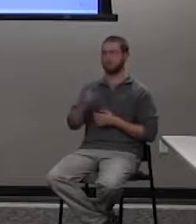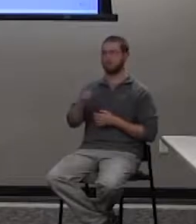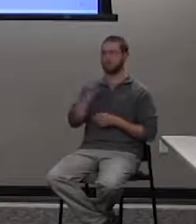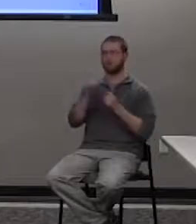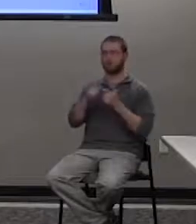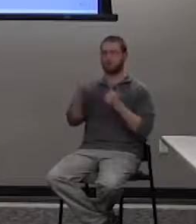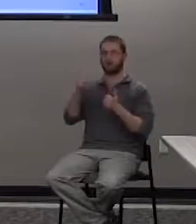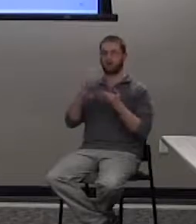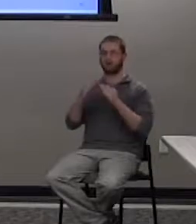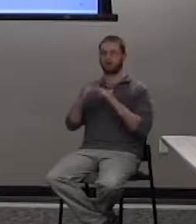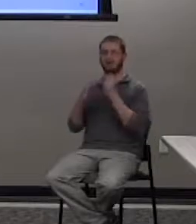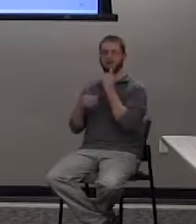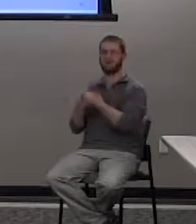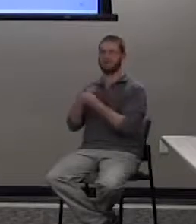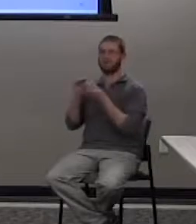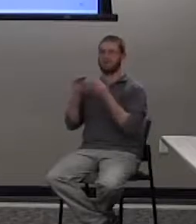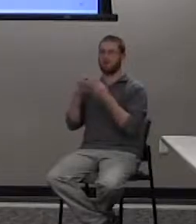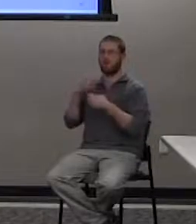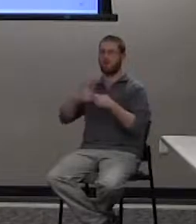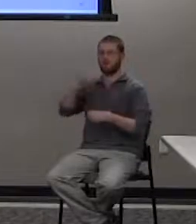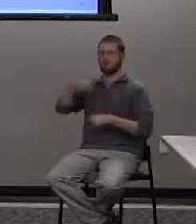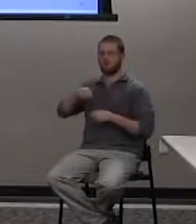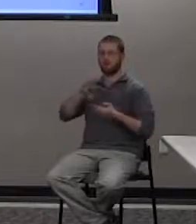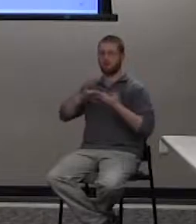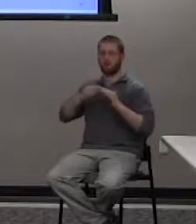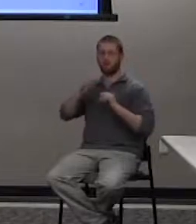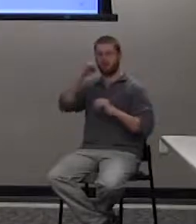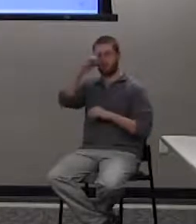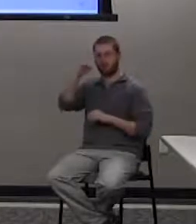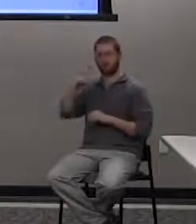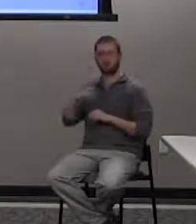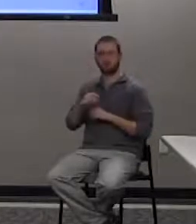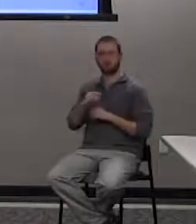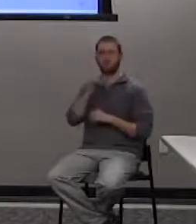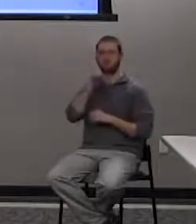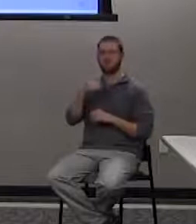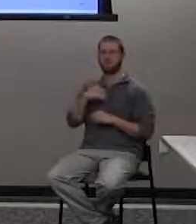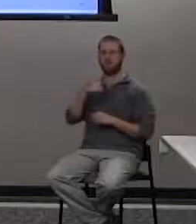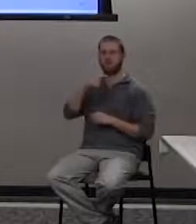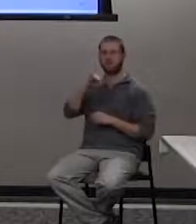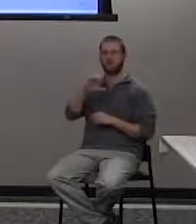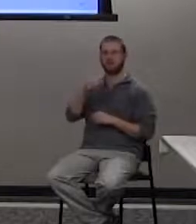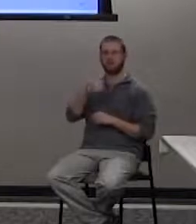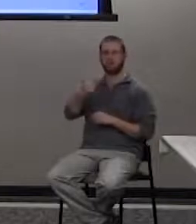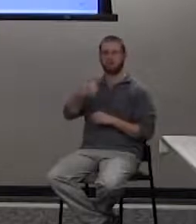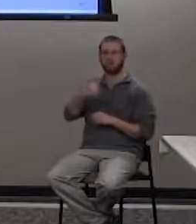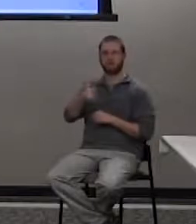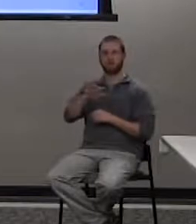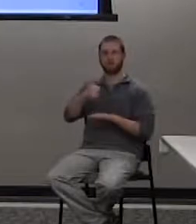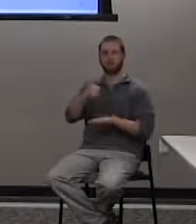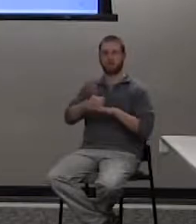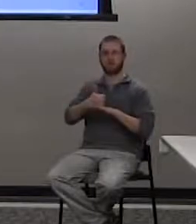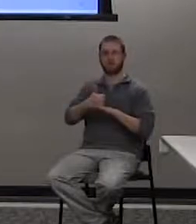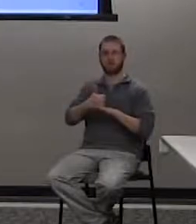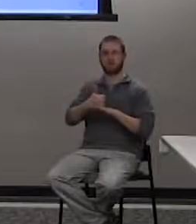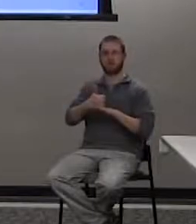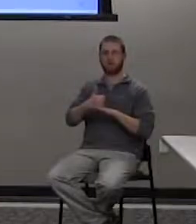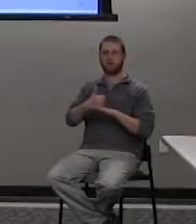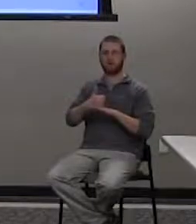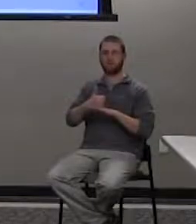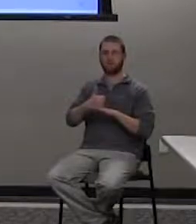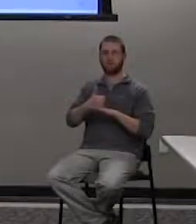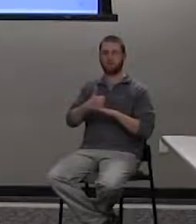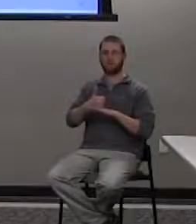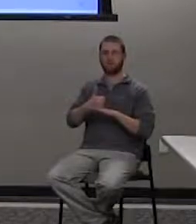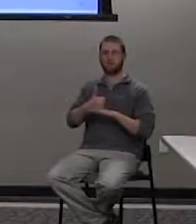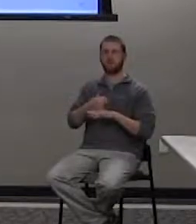I was going to say that's going to be a taller order for this community, only because you don't have the public transportation network in place to make that. Now, I'm not saying that it can't